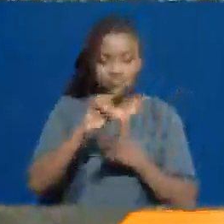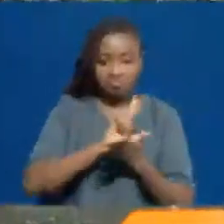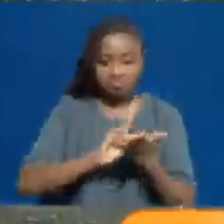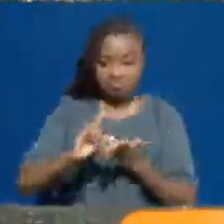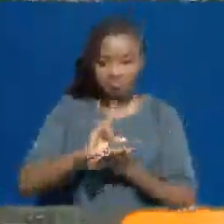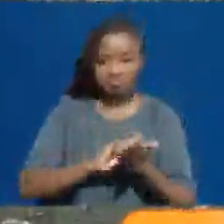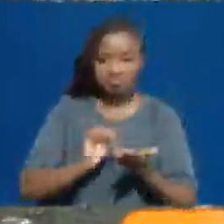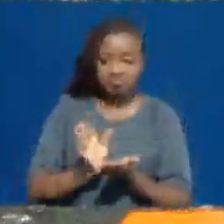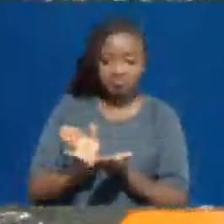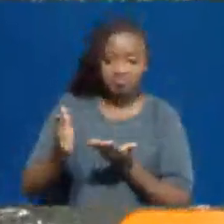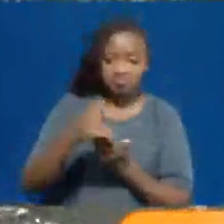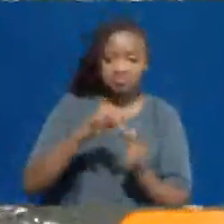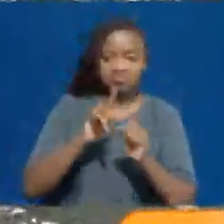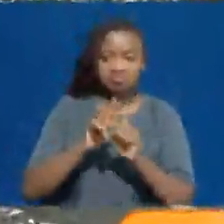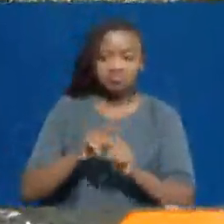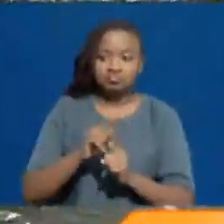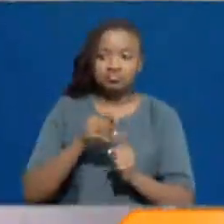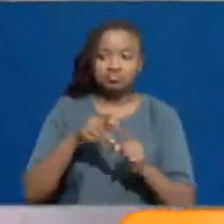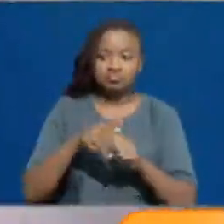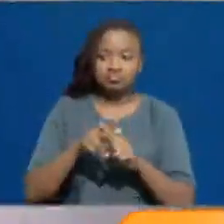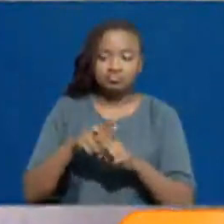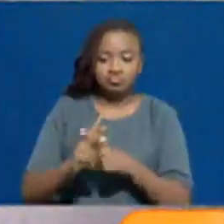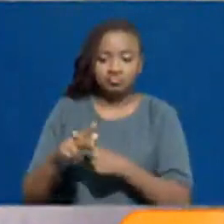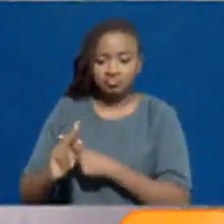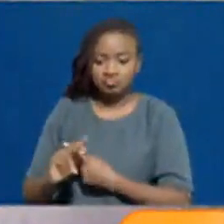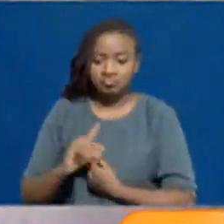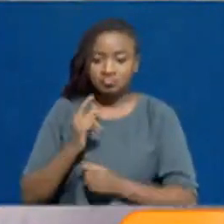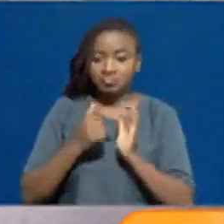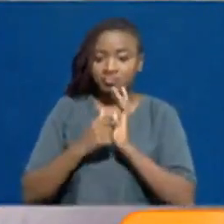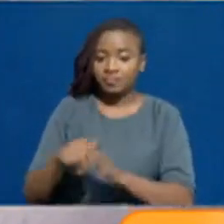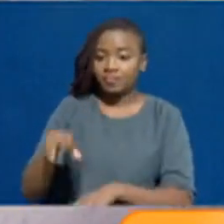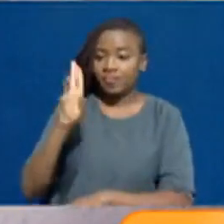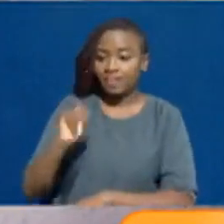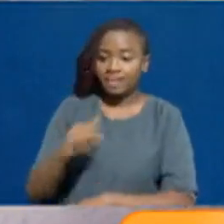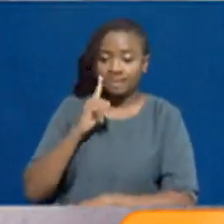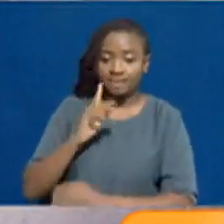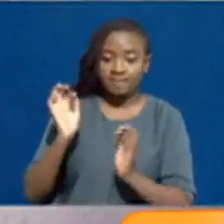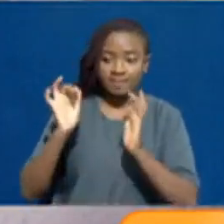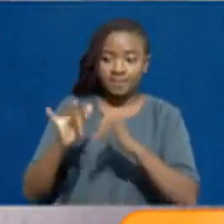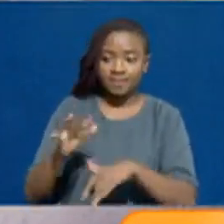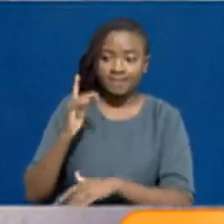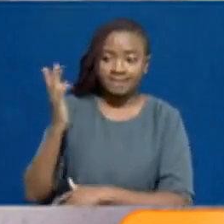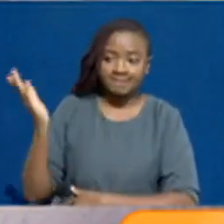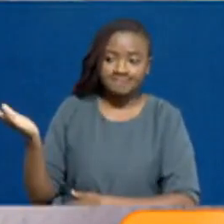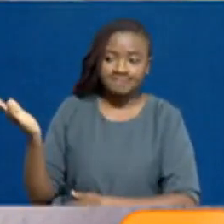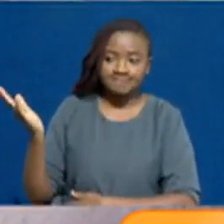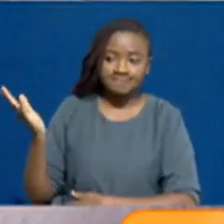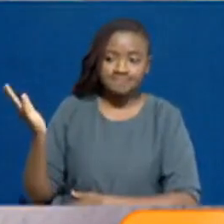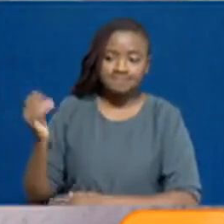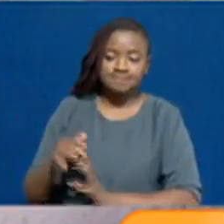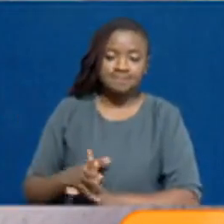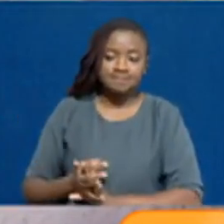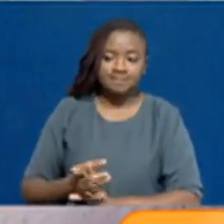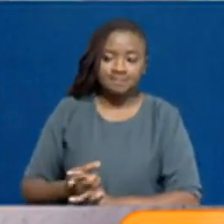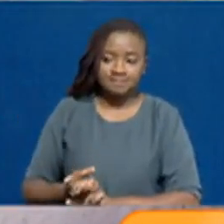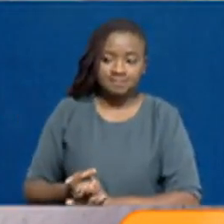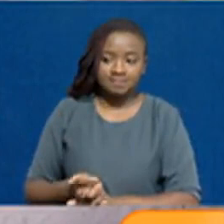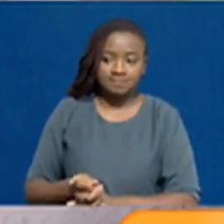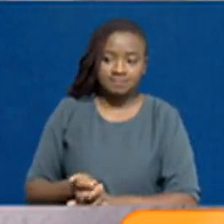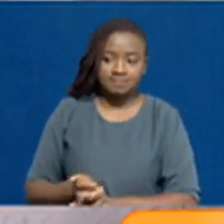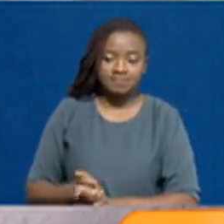collection and recycling infrastructure. According to the United Nations Conference on Trade and Development, plastic constitutes